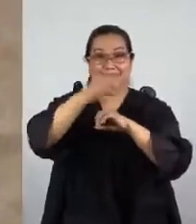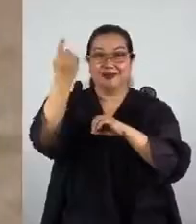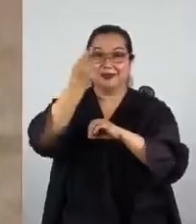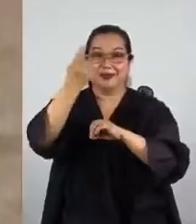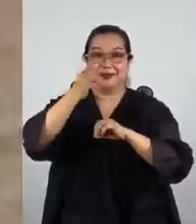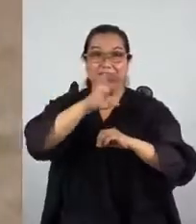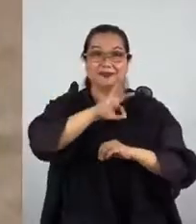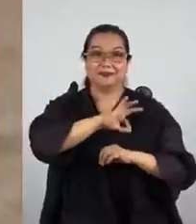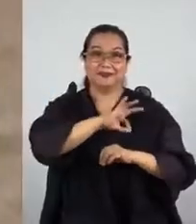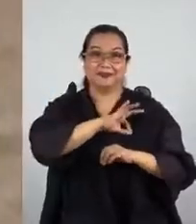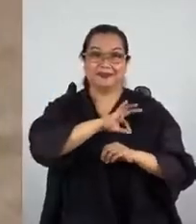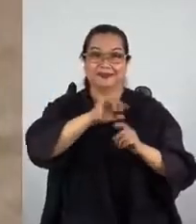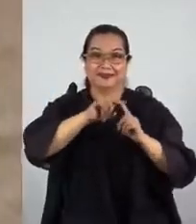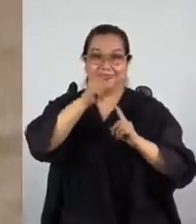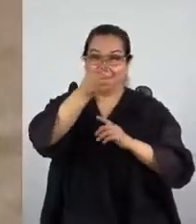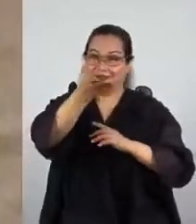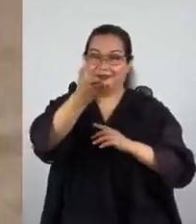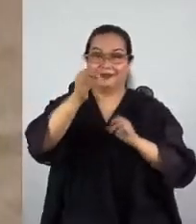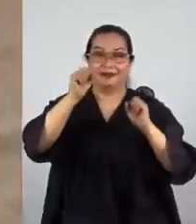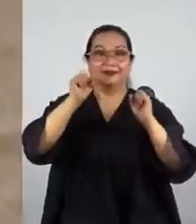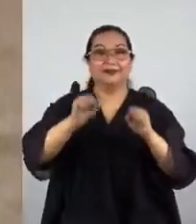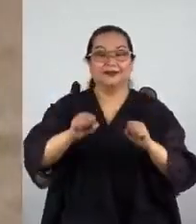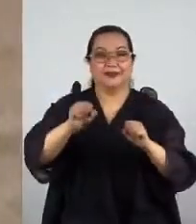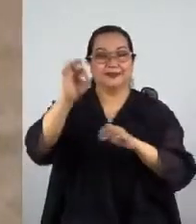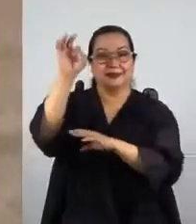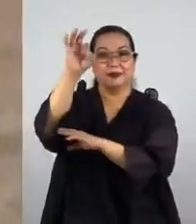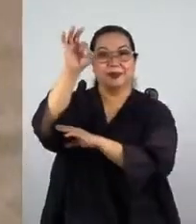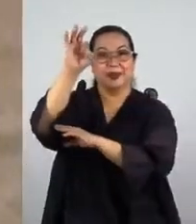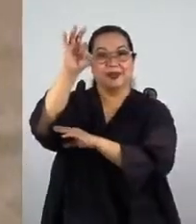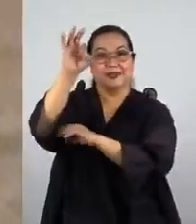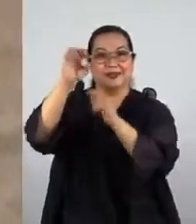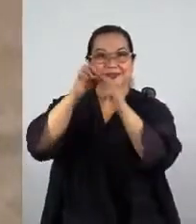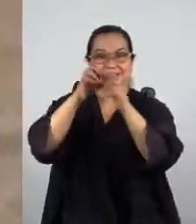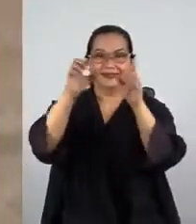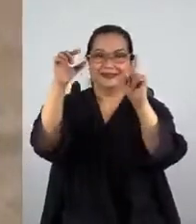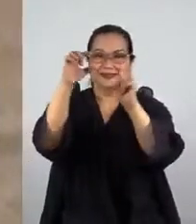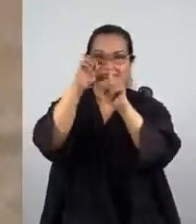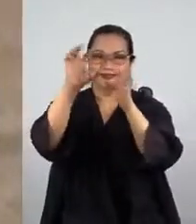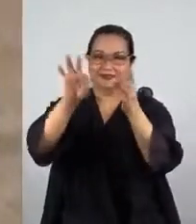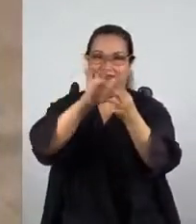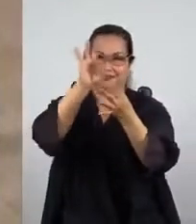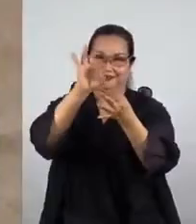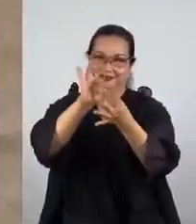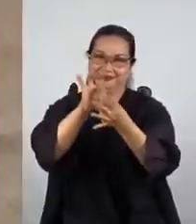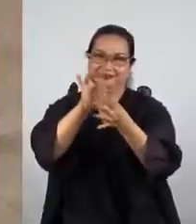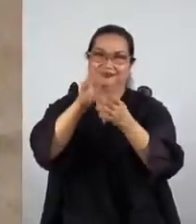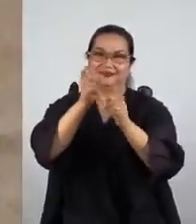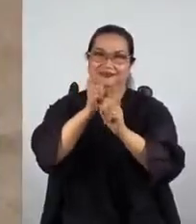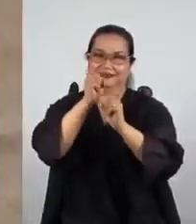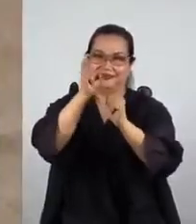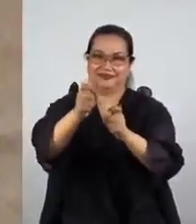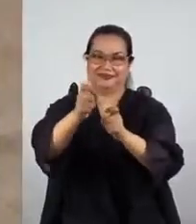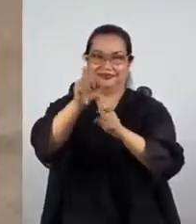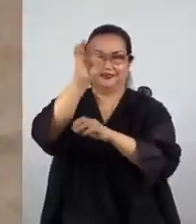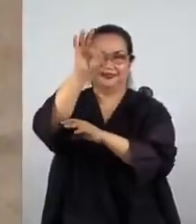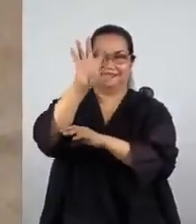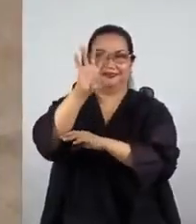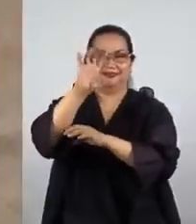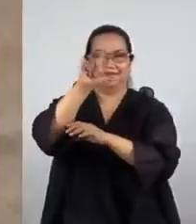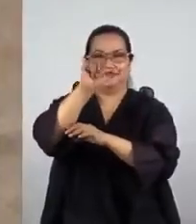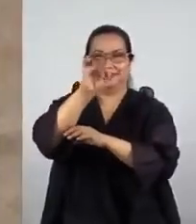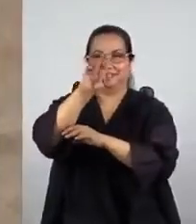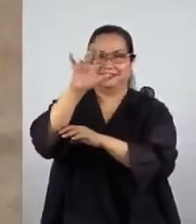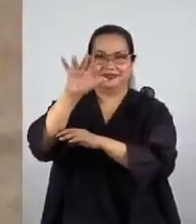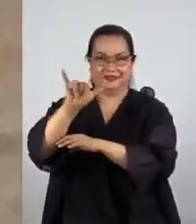a privilege to just be able to preach the word, and it is a perfect gift that Pastor Larry gave to